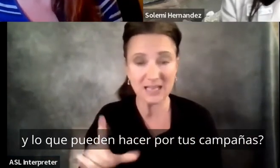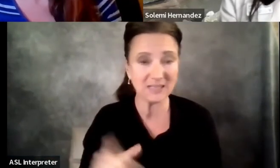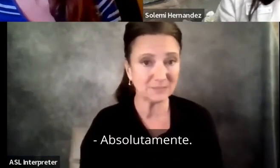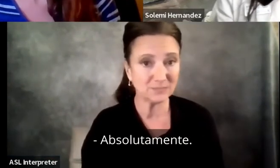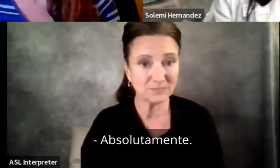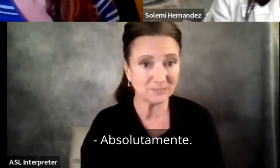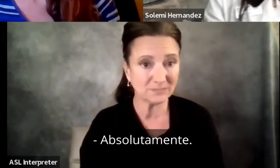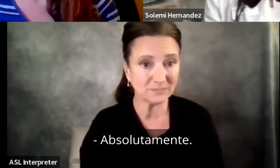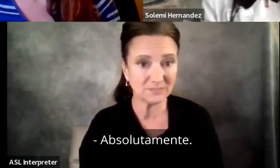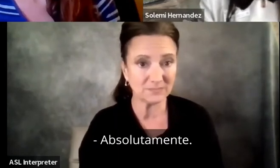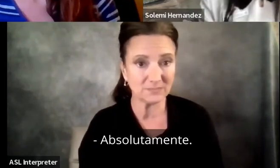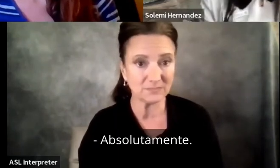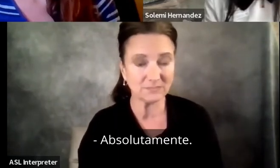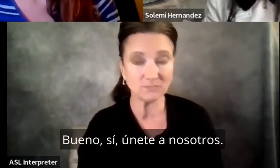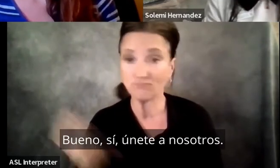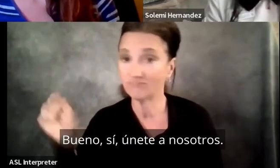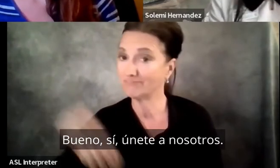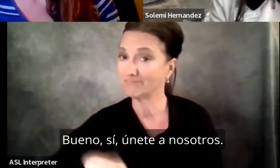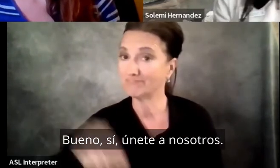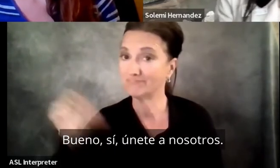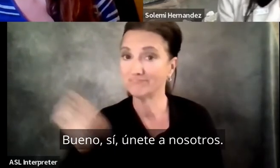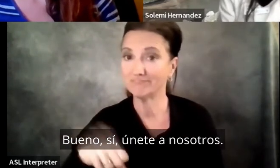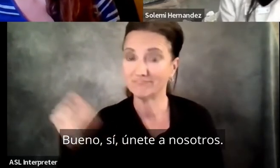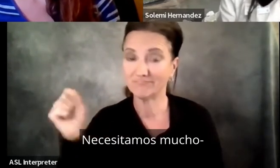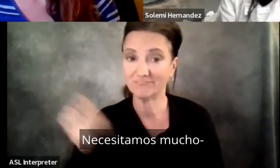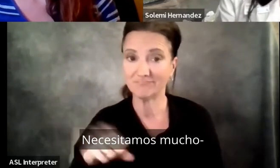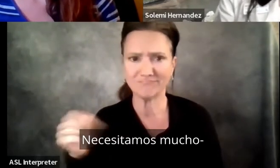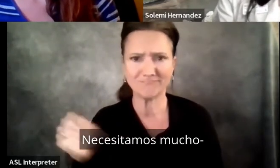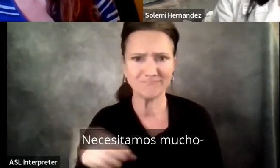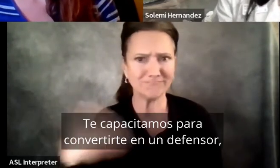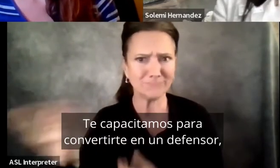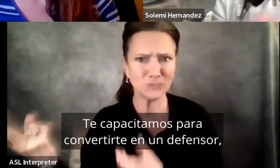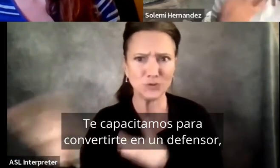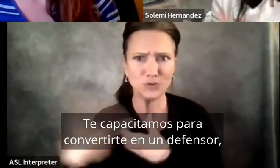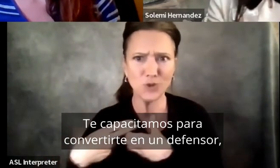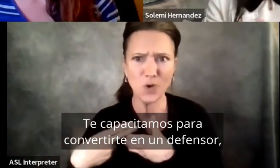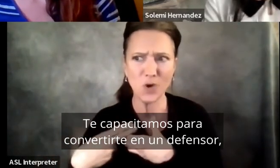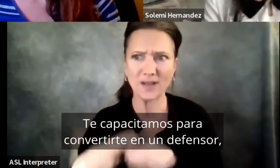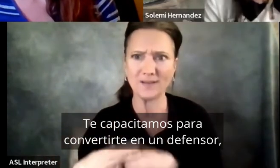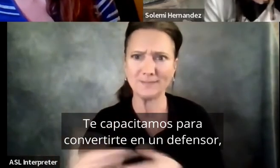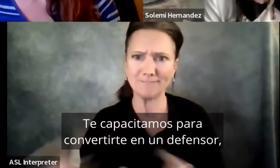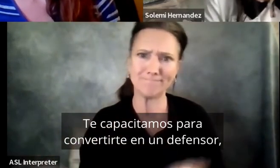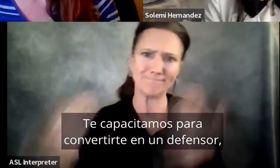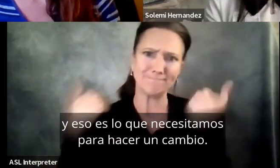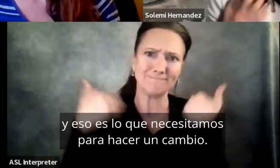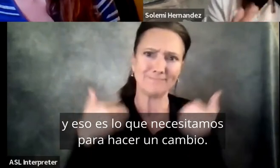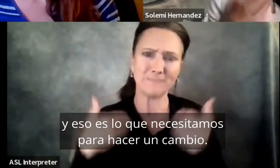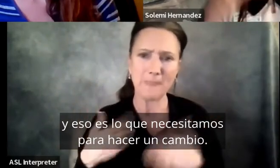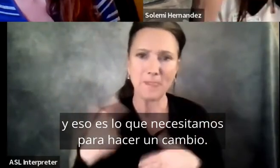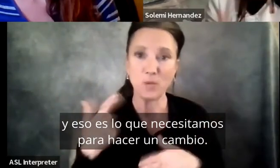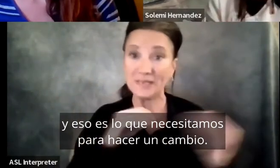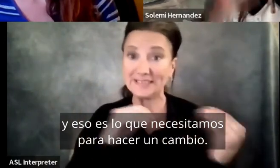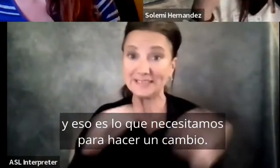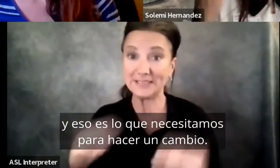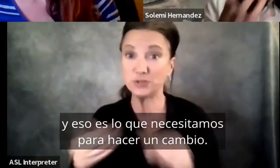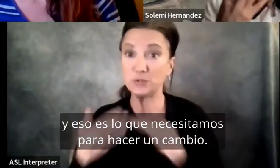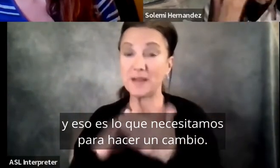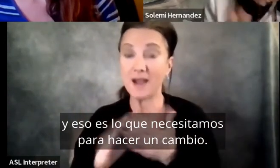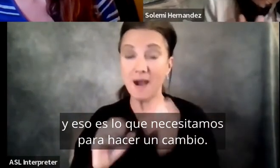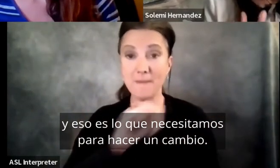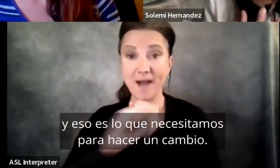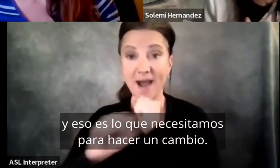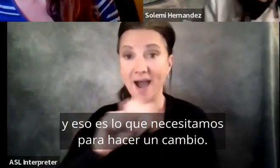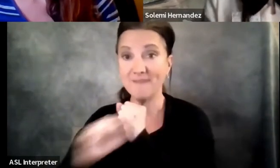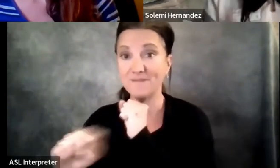campaigns? Absolutely. Well, yeah, please join us. We need a lot of, we trained you to become an advocate, and that's what we need to make